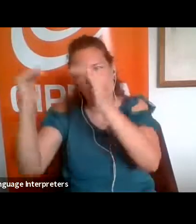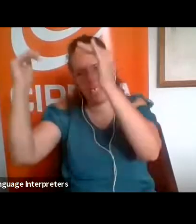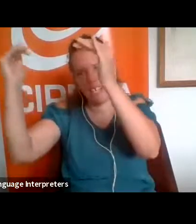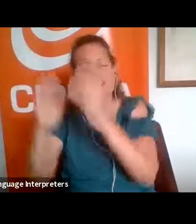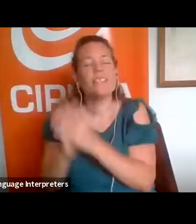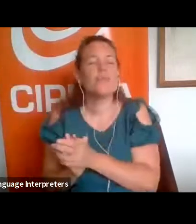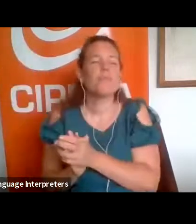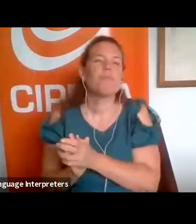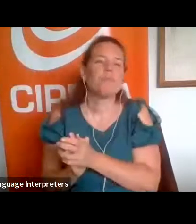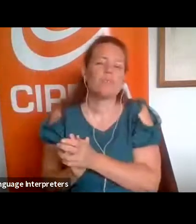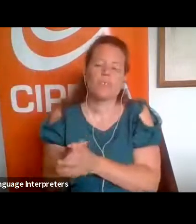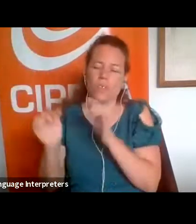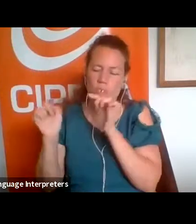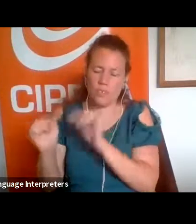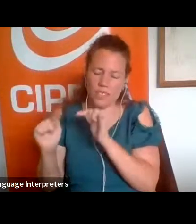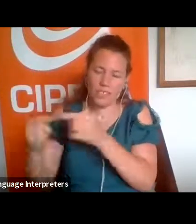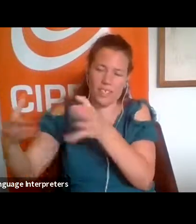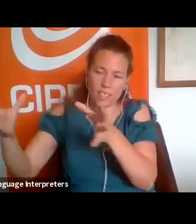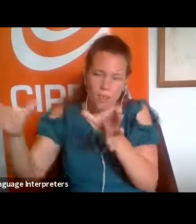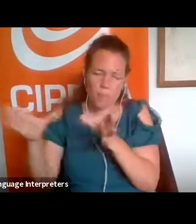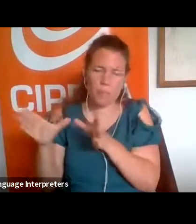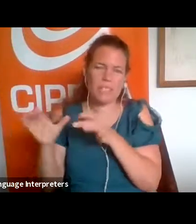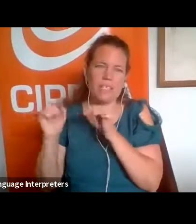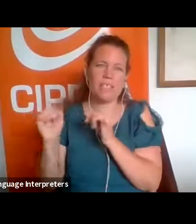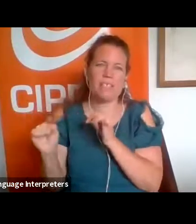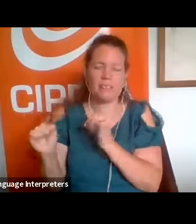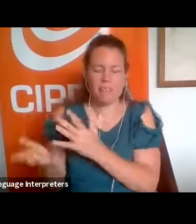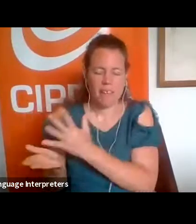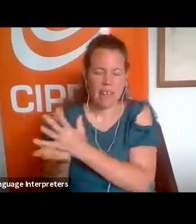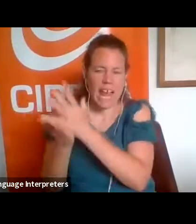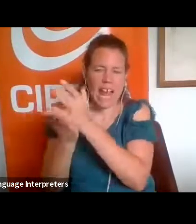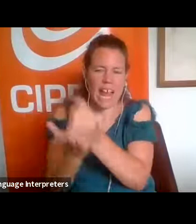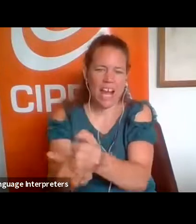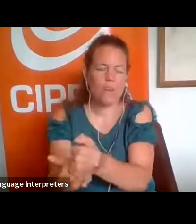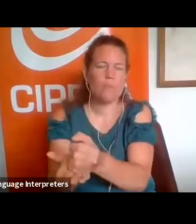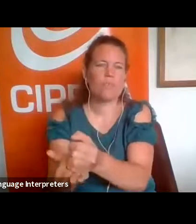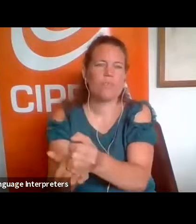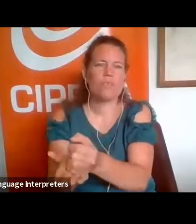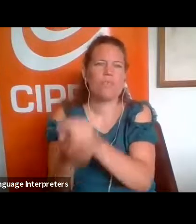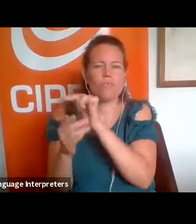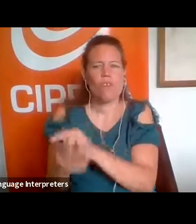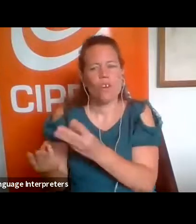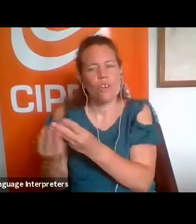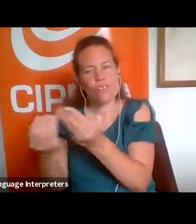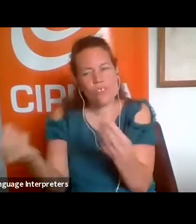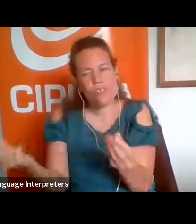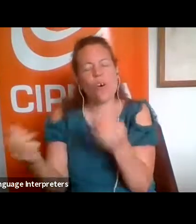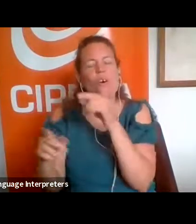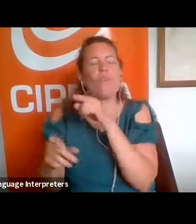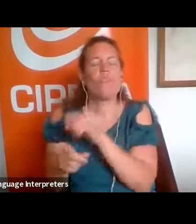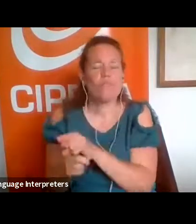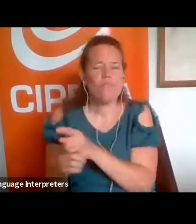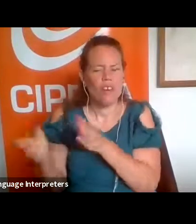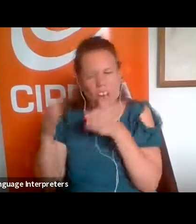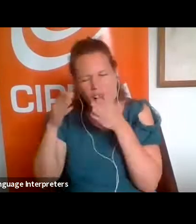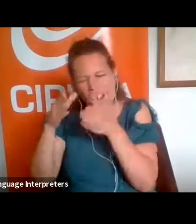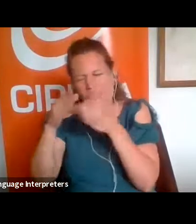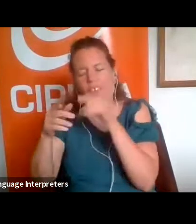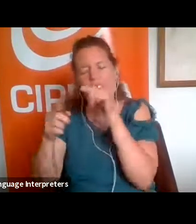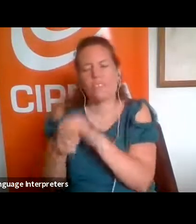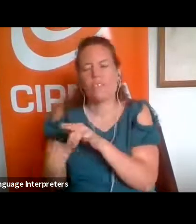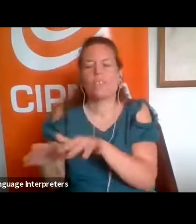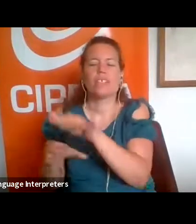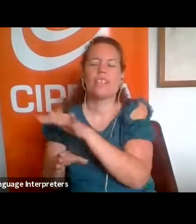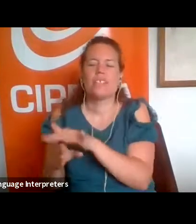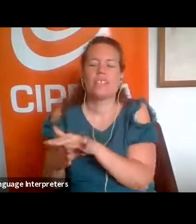resolution committee is the committee essentially that helps to solve and address these cases. So they provide all the necessary